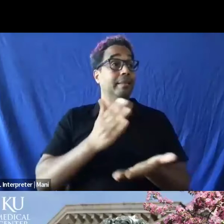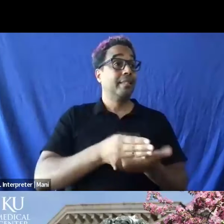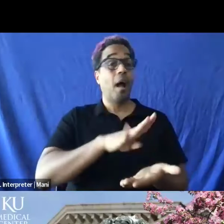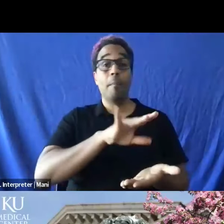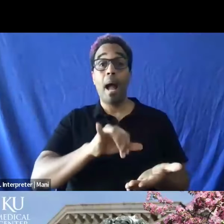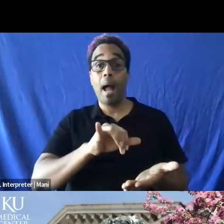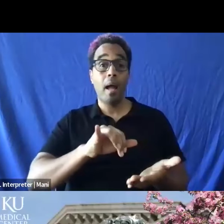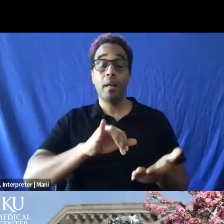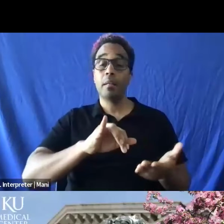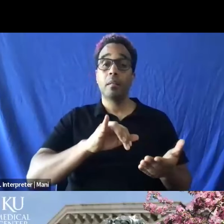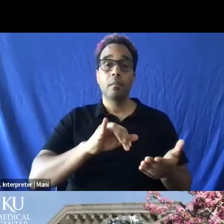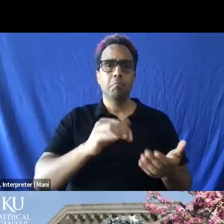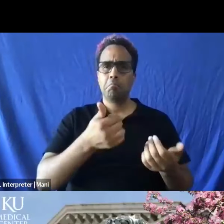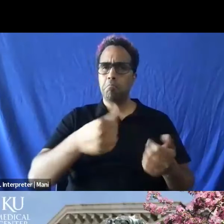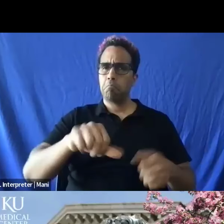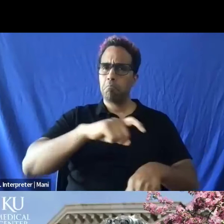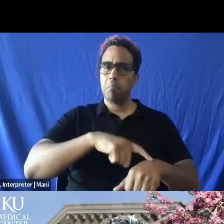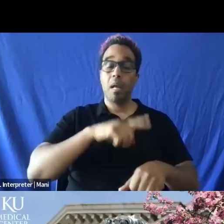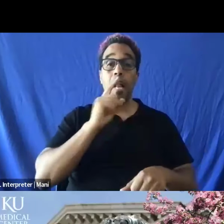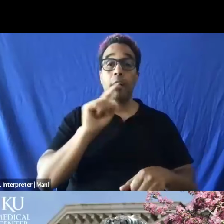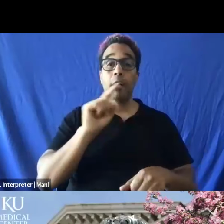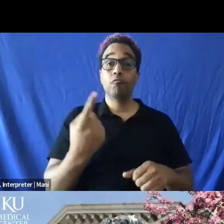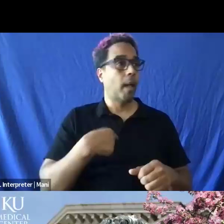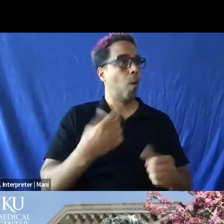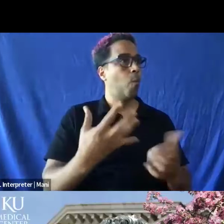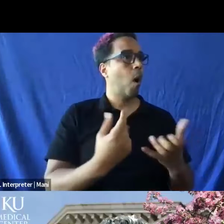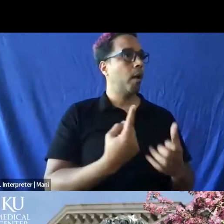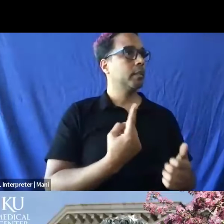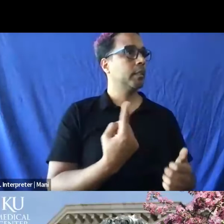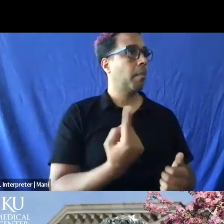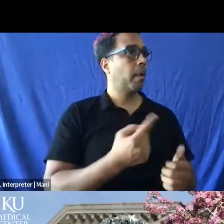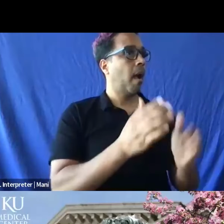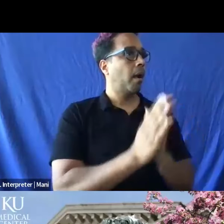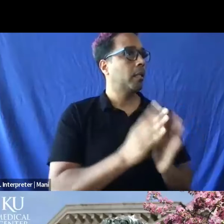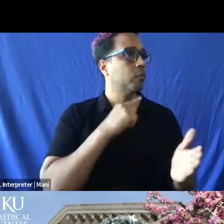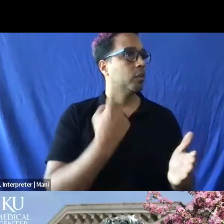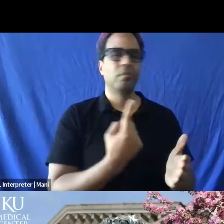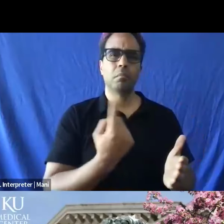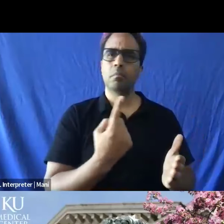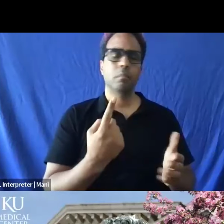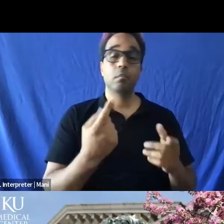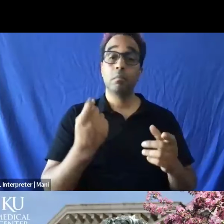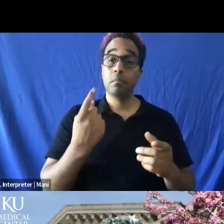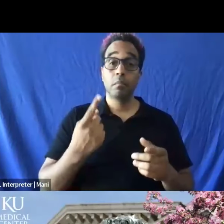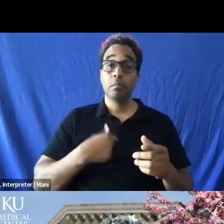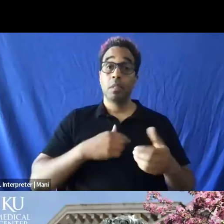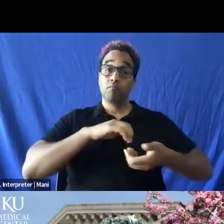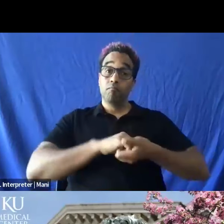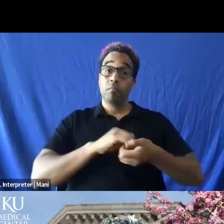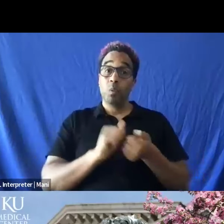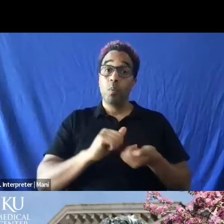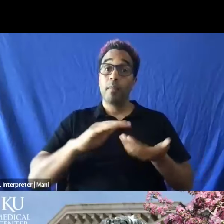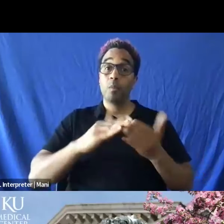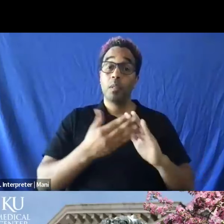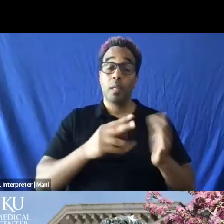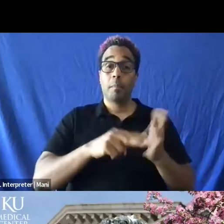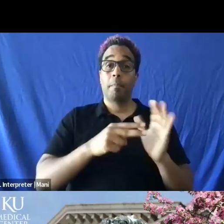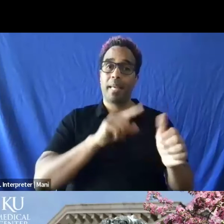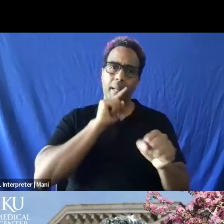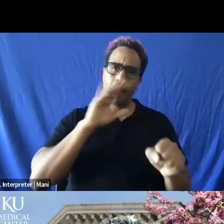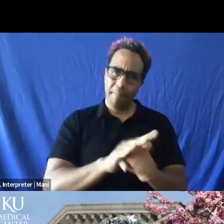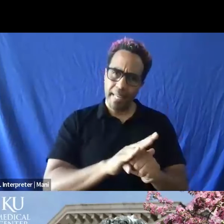If we are really working with community, it's a commitment to what that, whether it's geographic or population or however